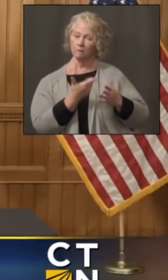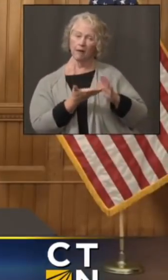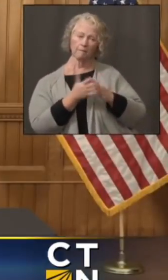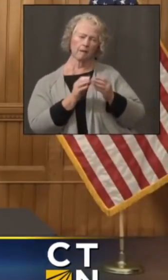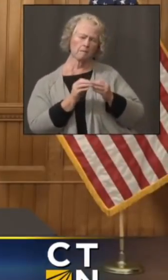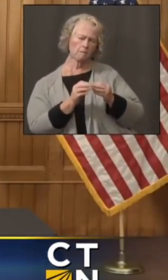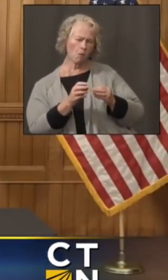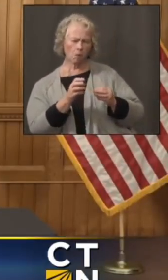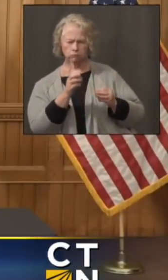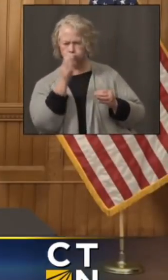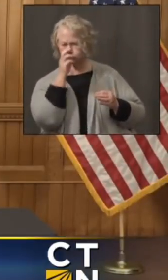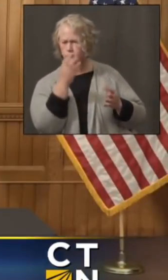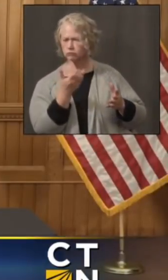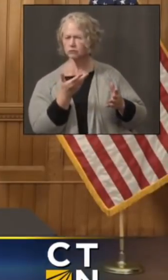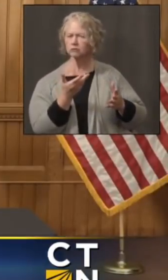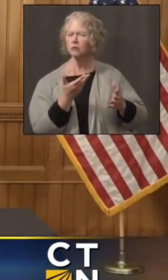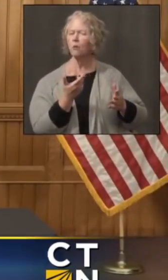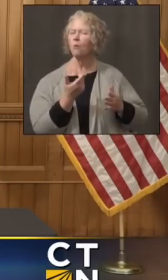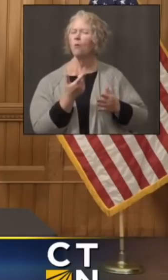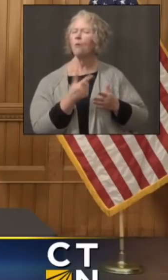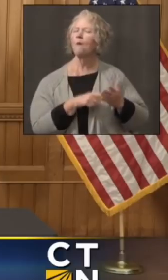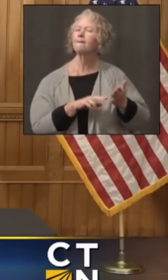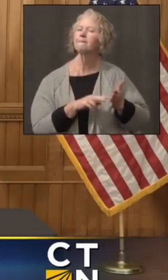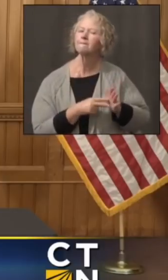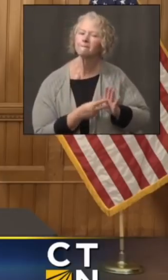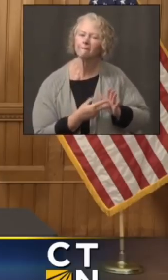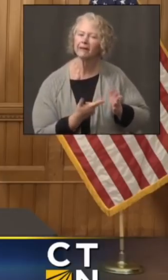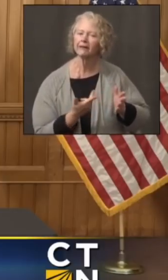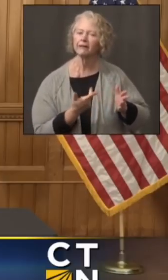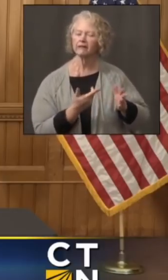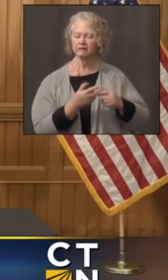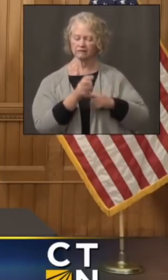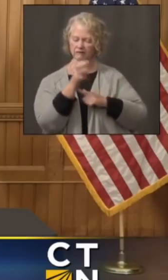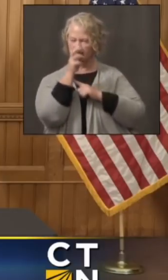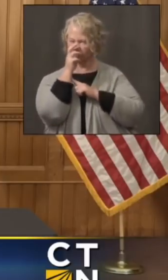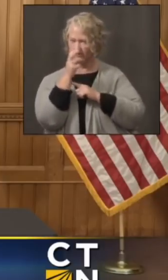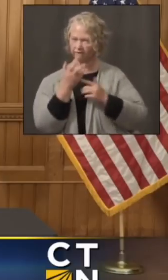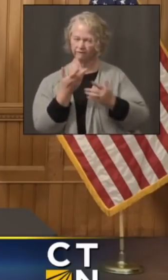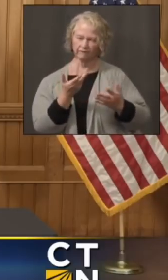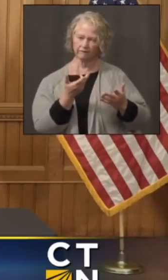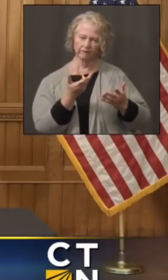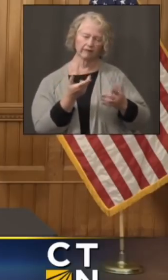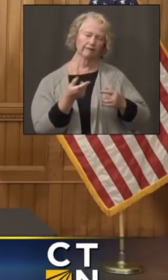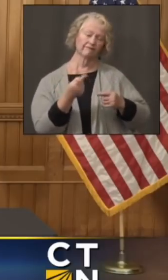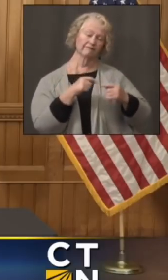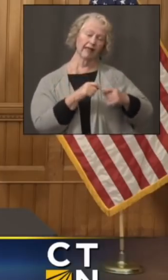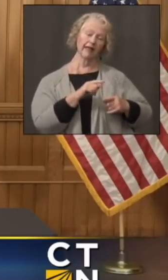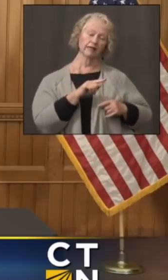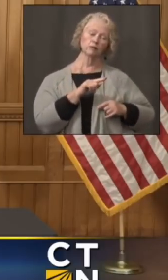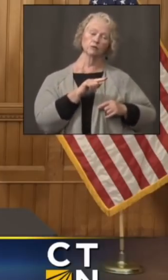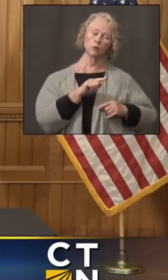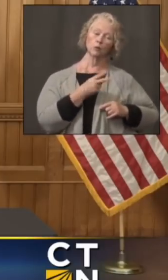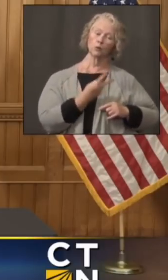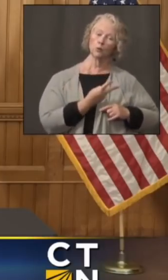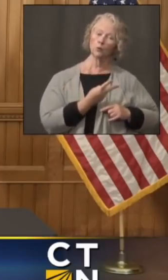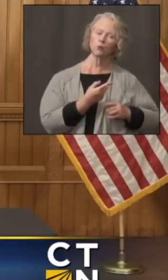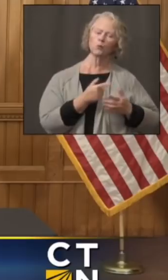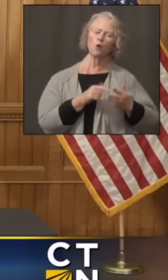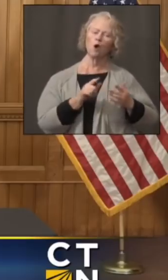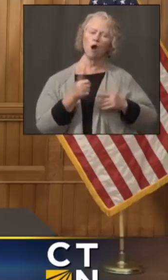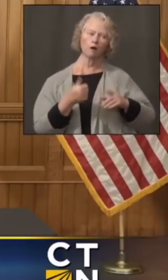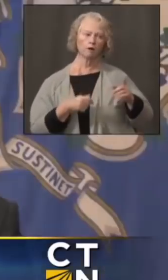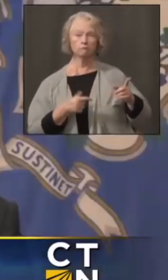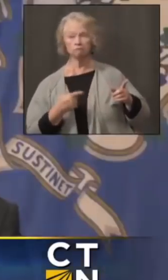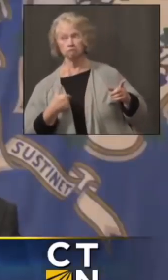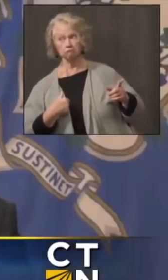you preview what might be in store for them other than just recommending that they roll back to phase 2? Yeah, my